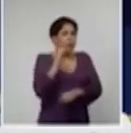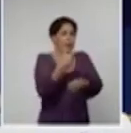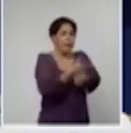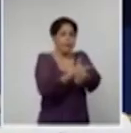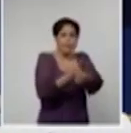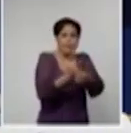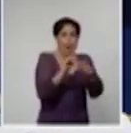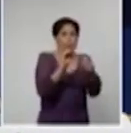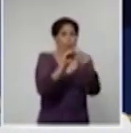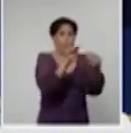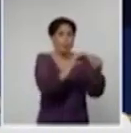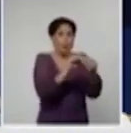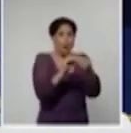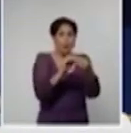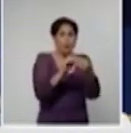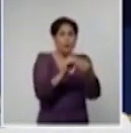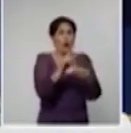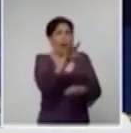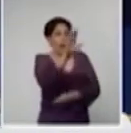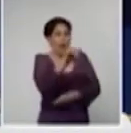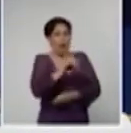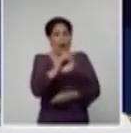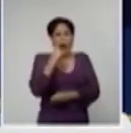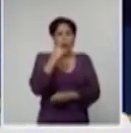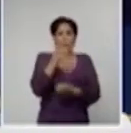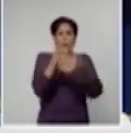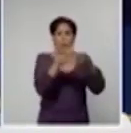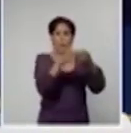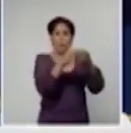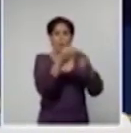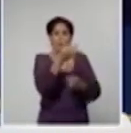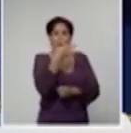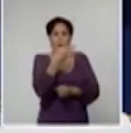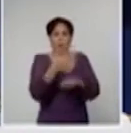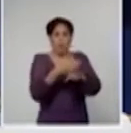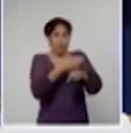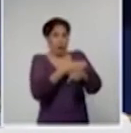that are used in our country with the patients